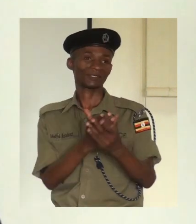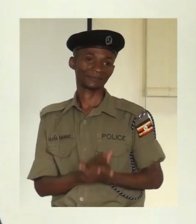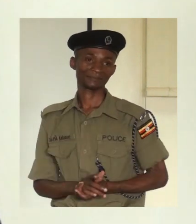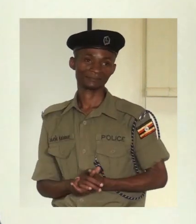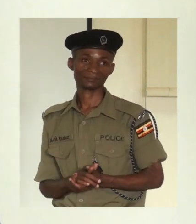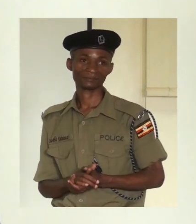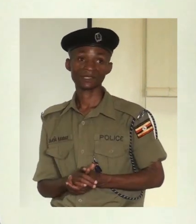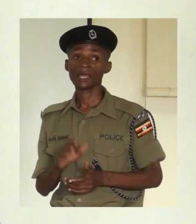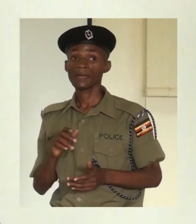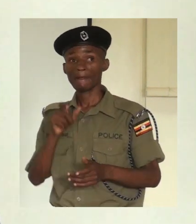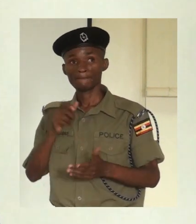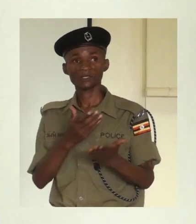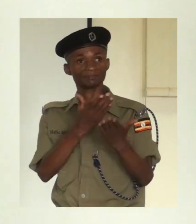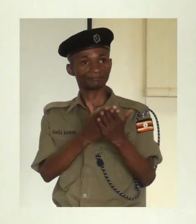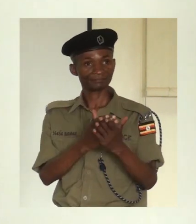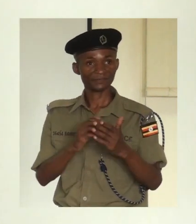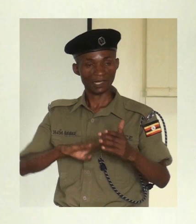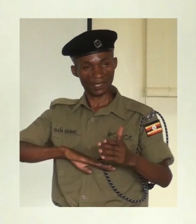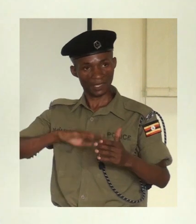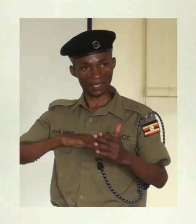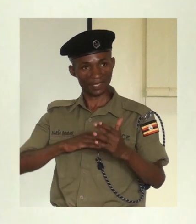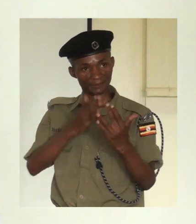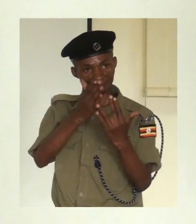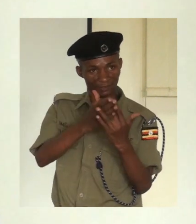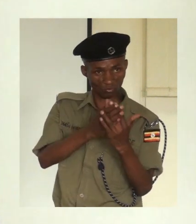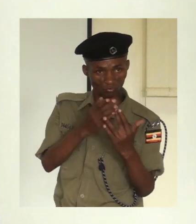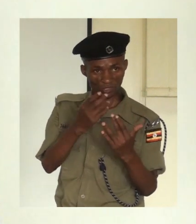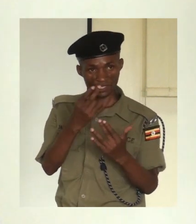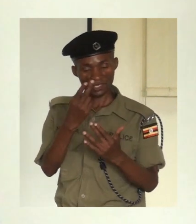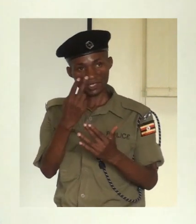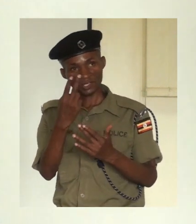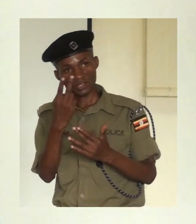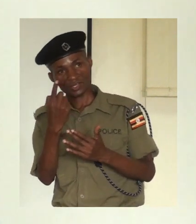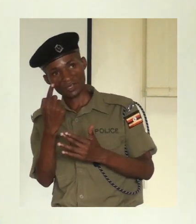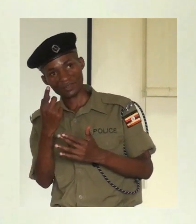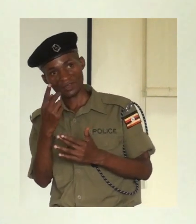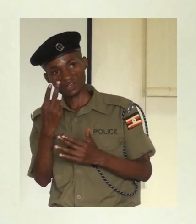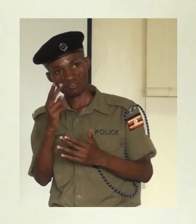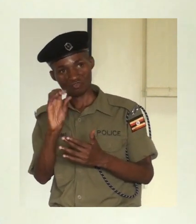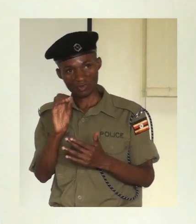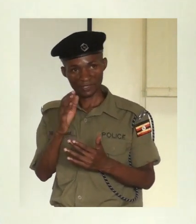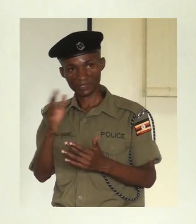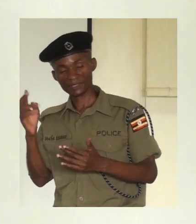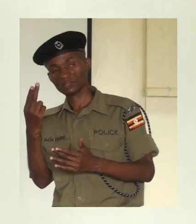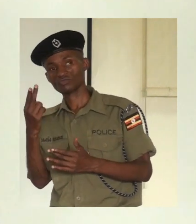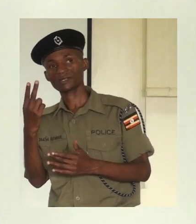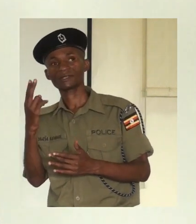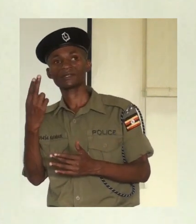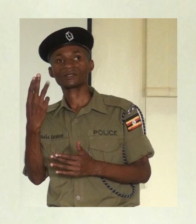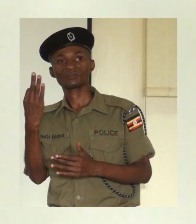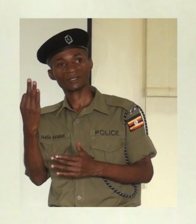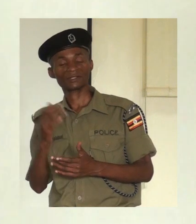Applicants should be within the age bracket of 18 to 23. Those who possess qualifications above UCE should